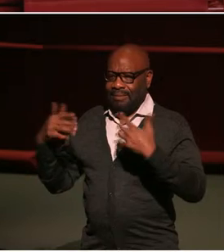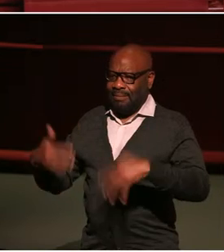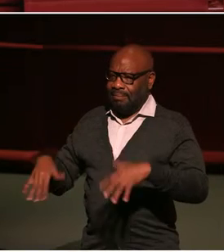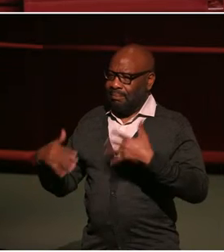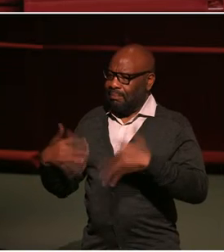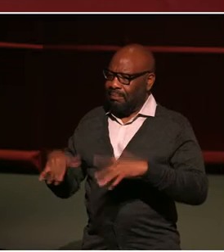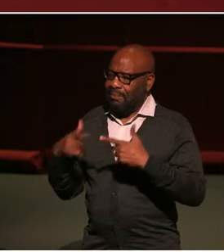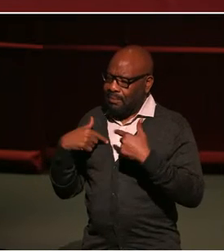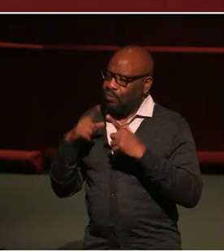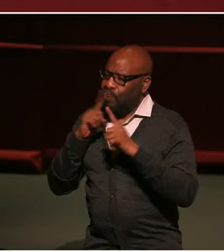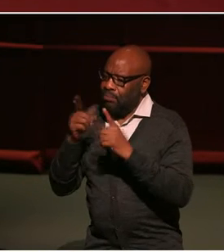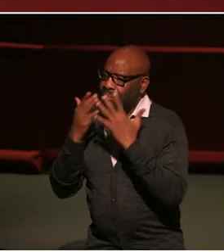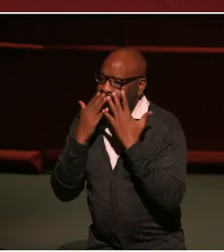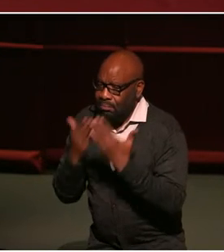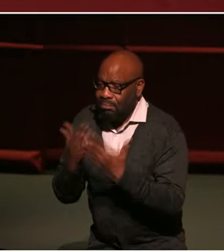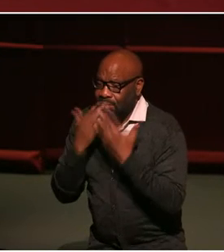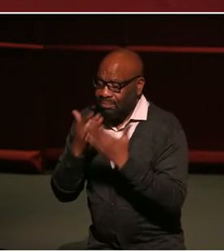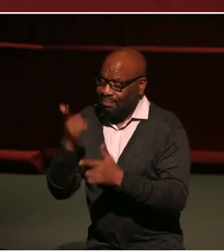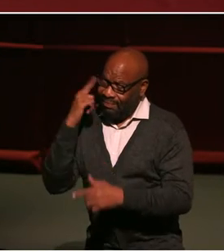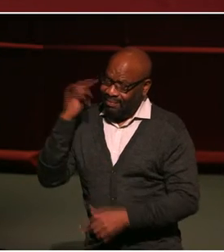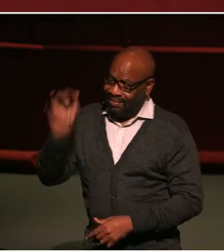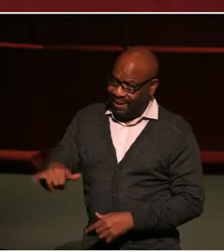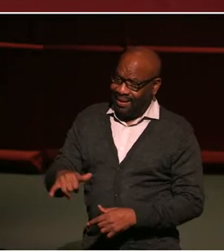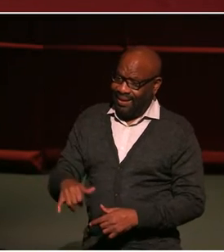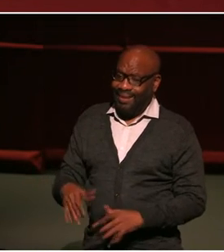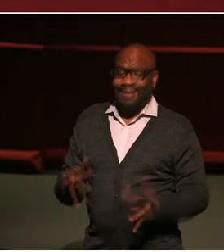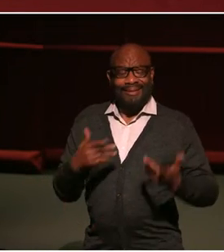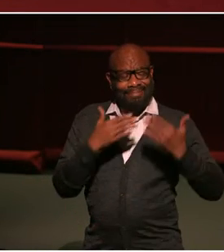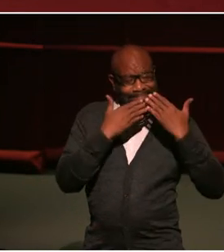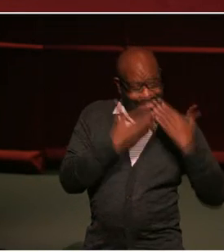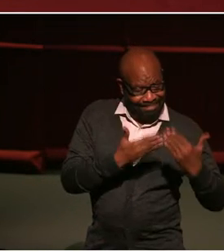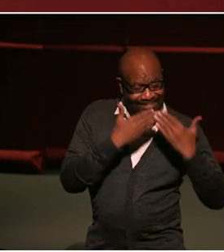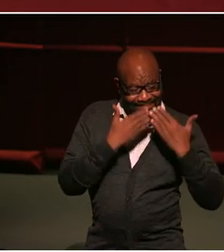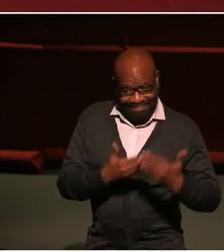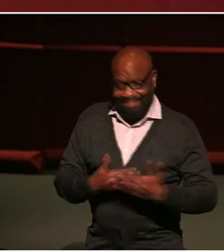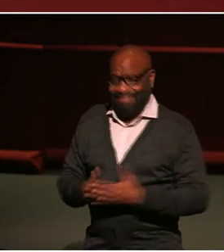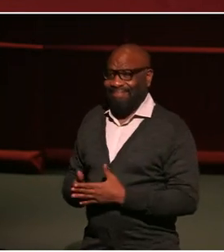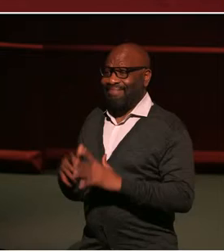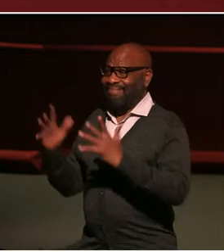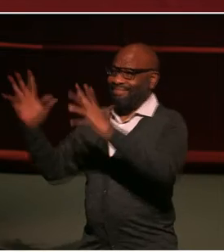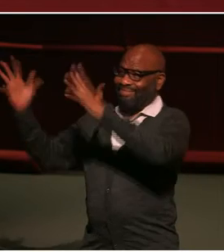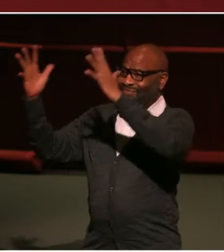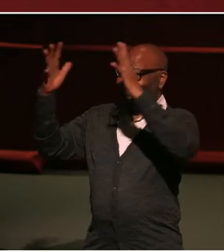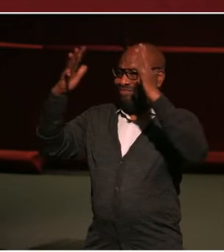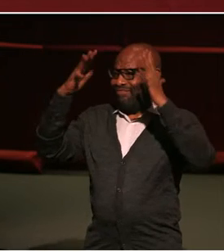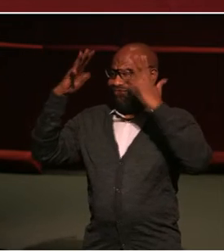this. Thank you very much.